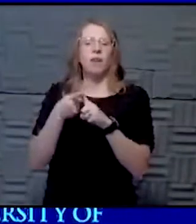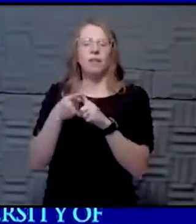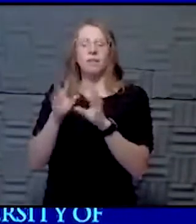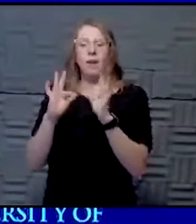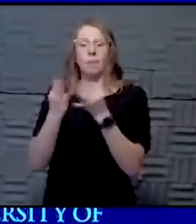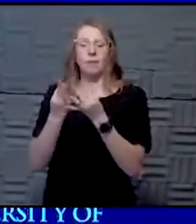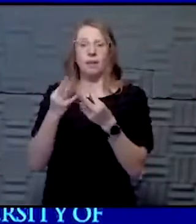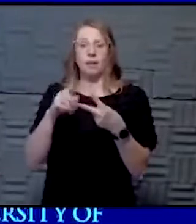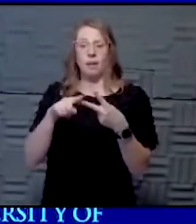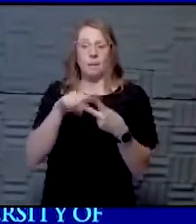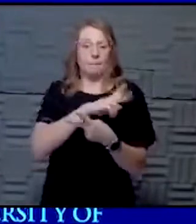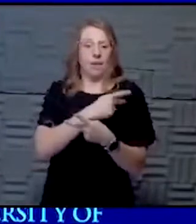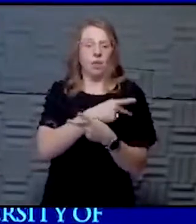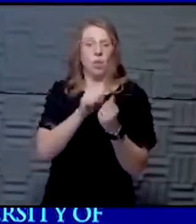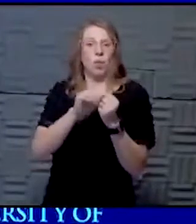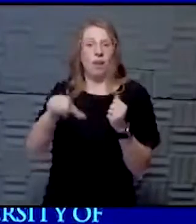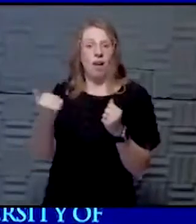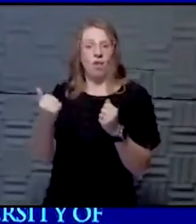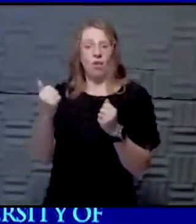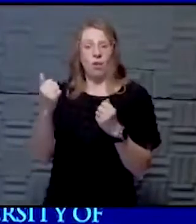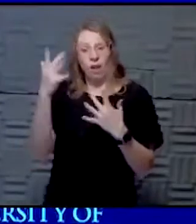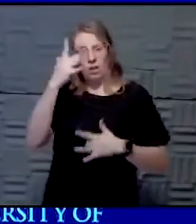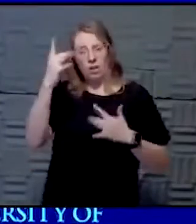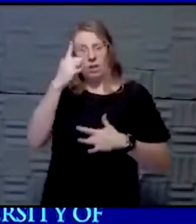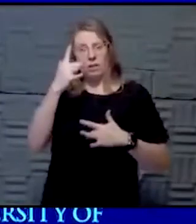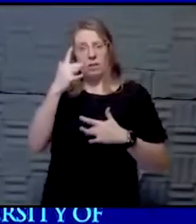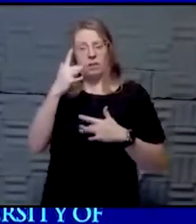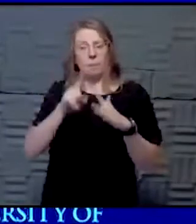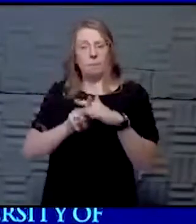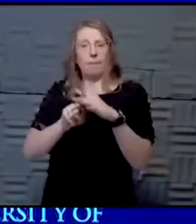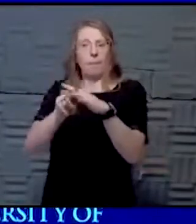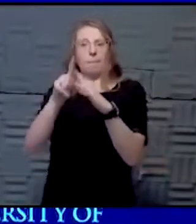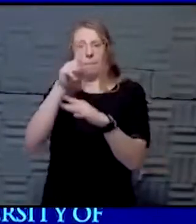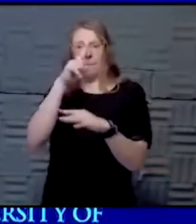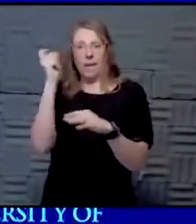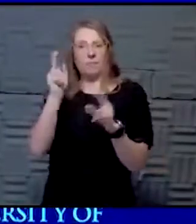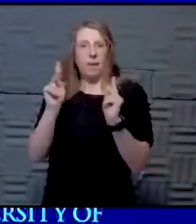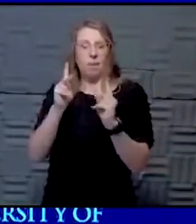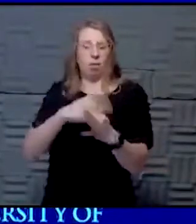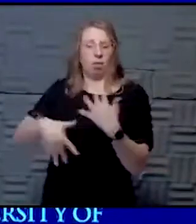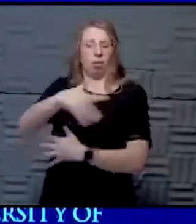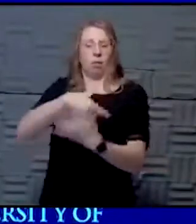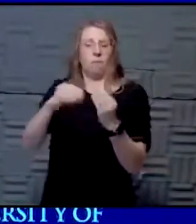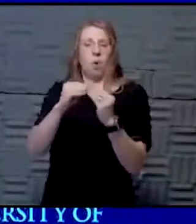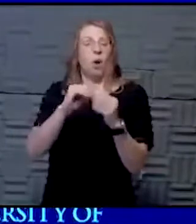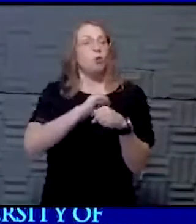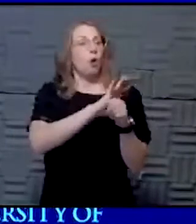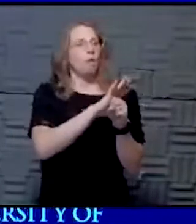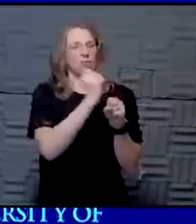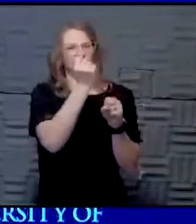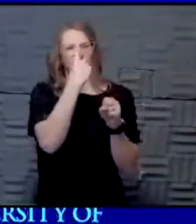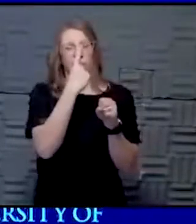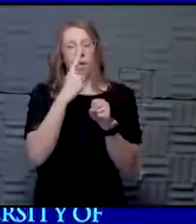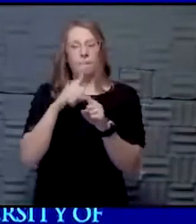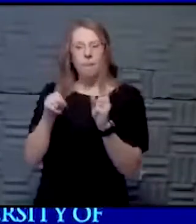patients with other ailments now start to crop up now that more people are getting back together? And we talk about question. COVID all the time, but what about colds, viruses, things